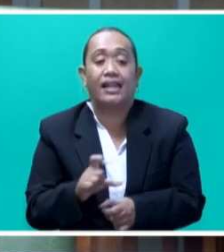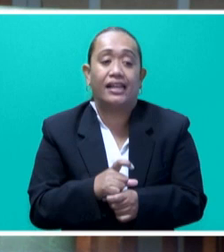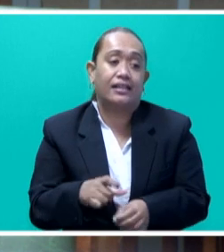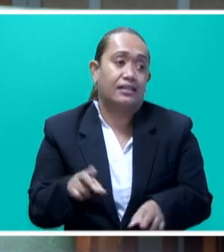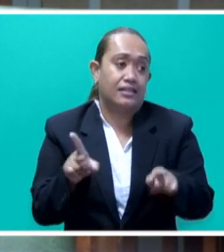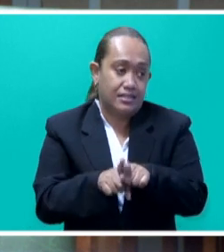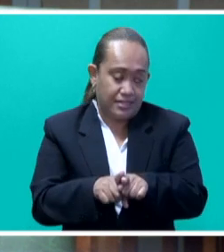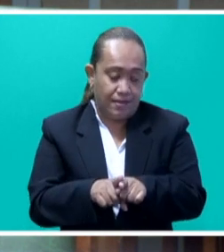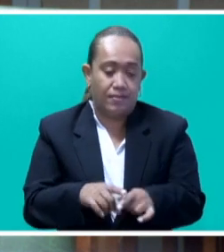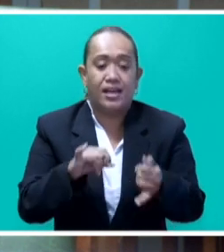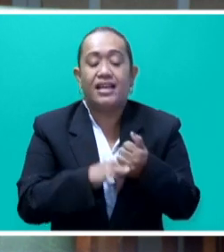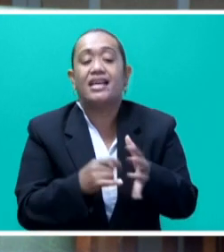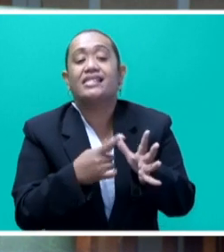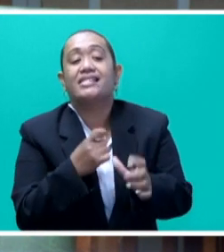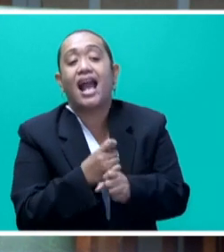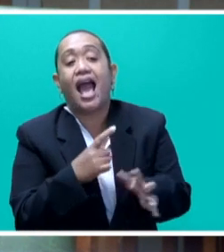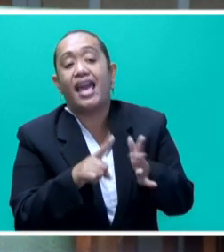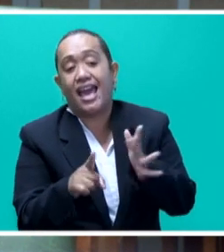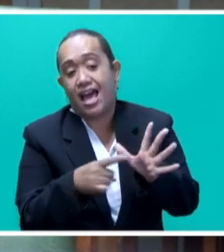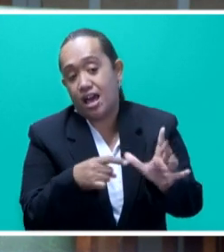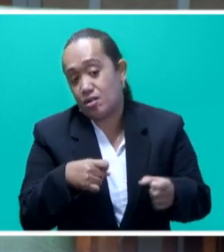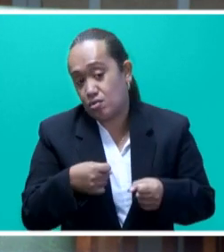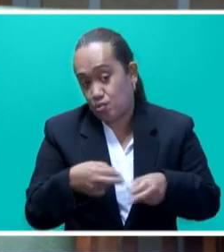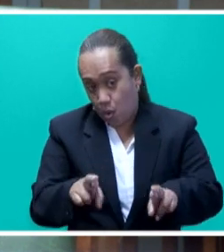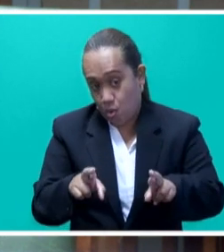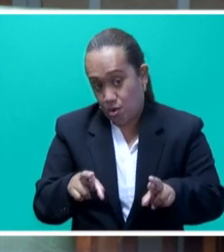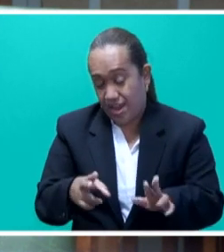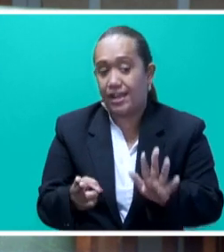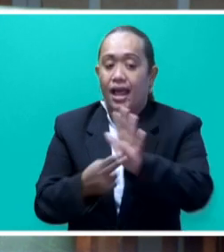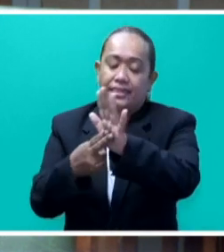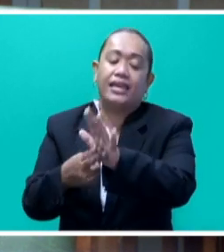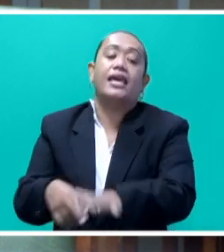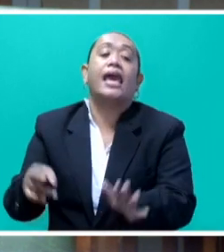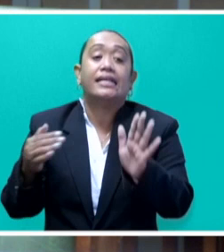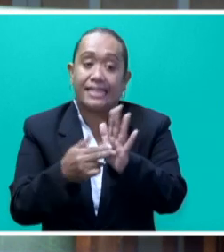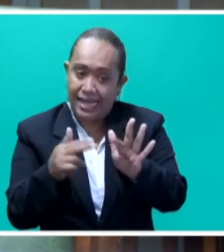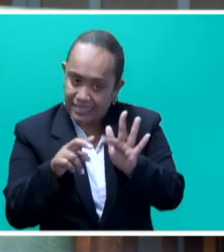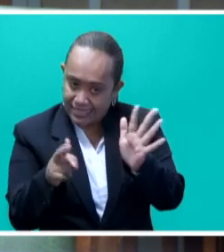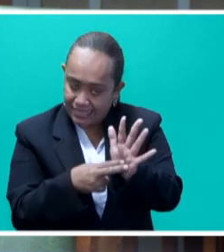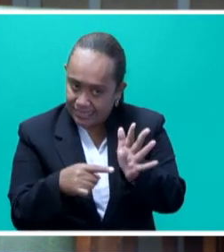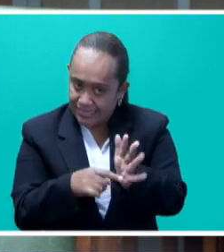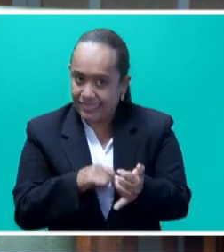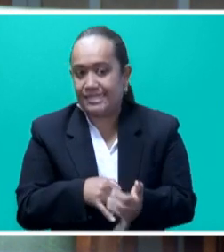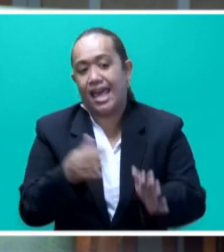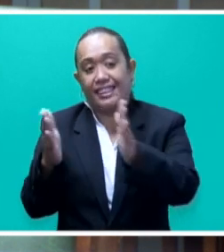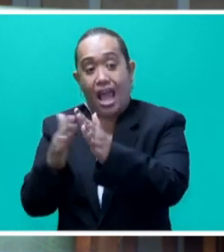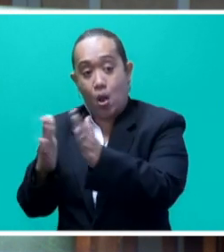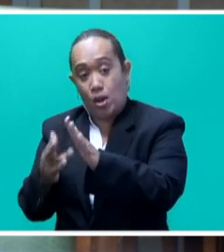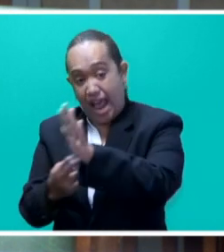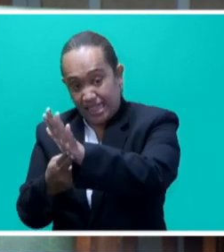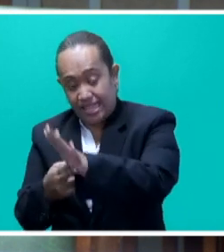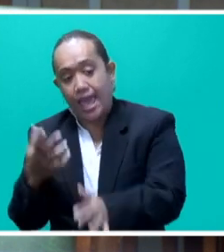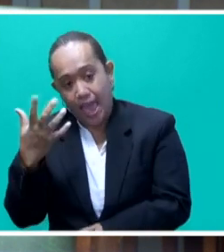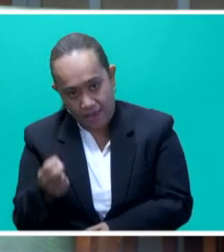Road, 69 Sagayam Road. The next one in Nandi is Zen's Medical Center, which is in 40 Lodhia Street, Nandi. Dr.